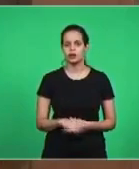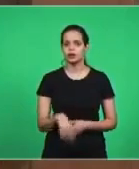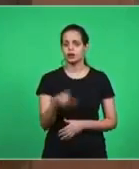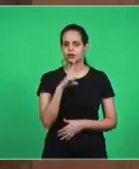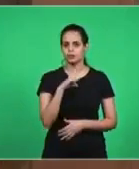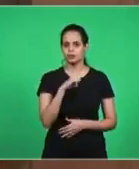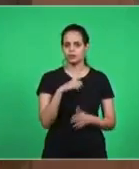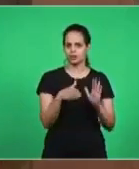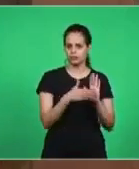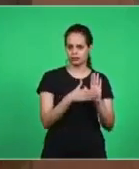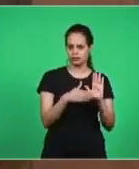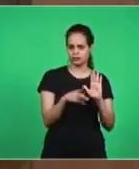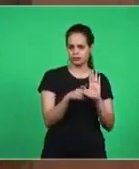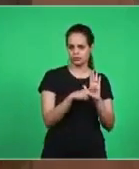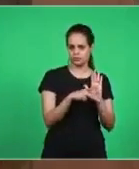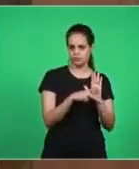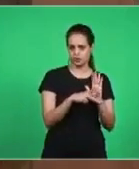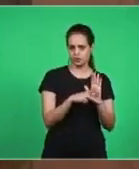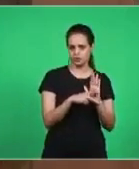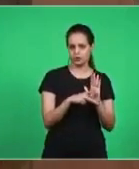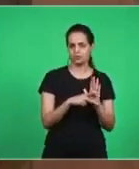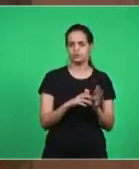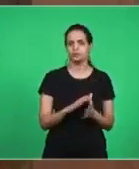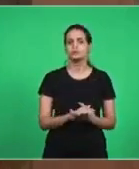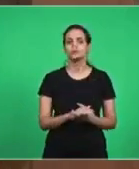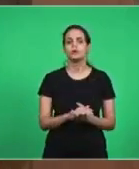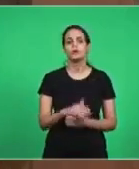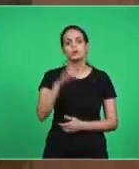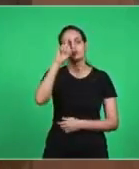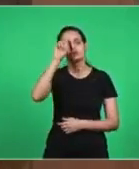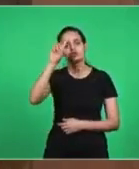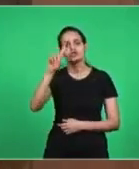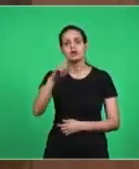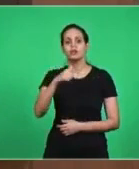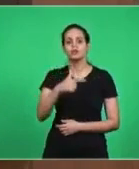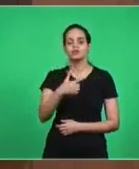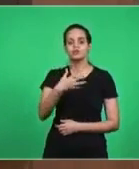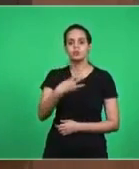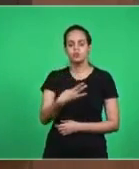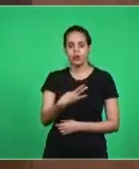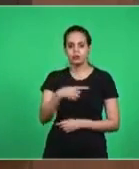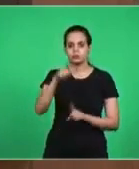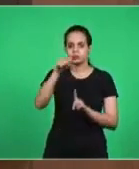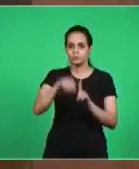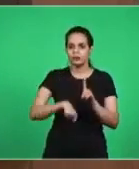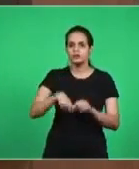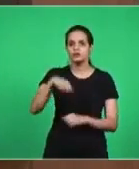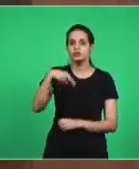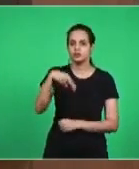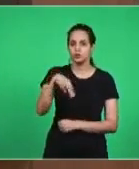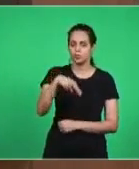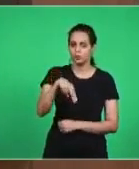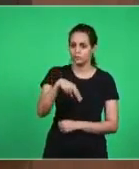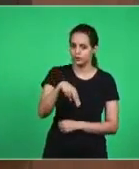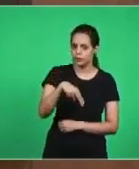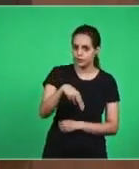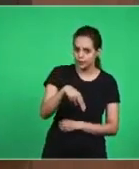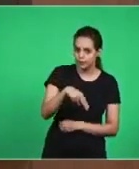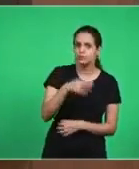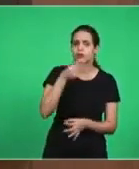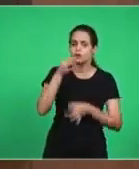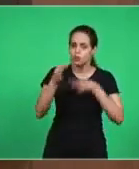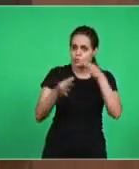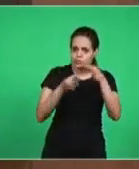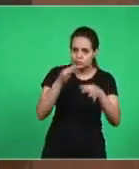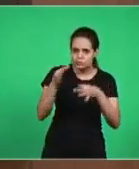That project was over of the November 24th, it was said, but the brethren continue to bring